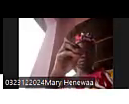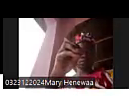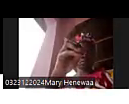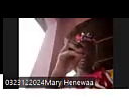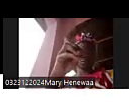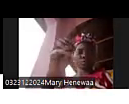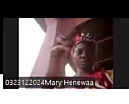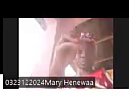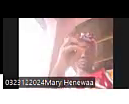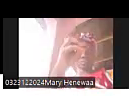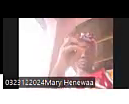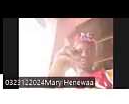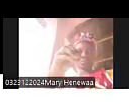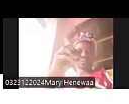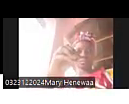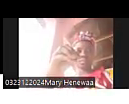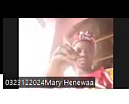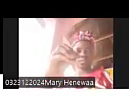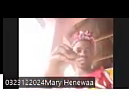P.